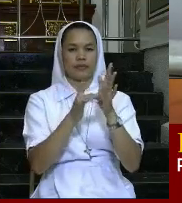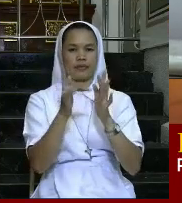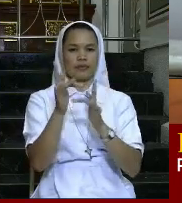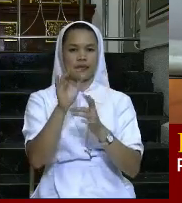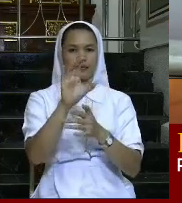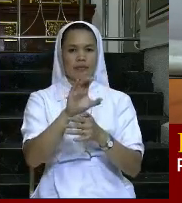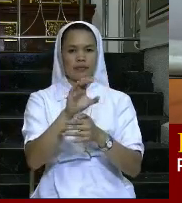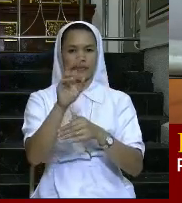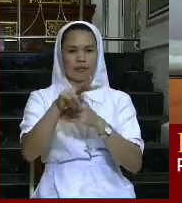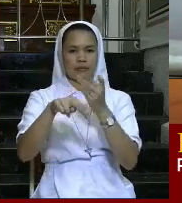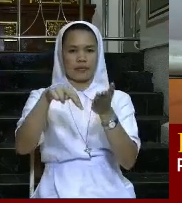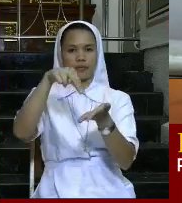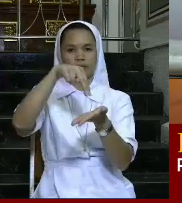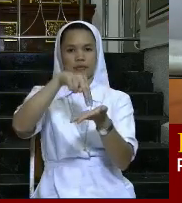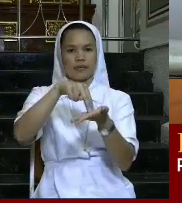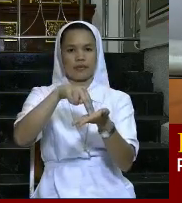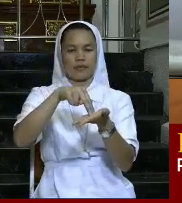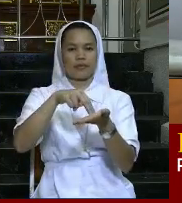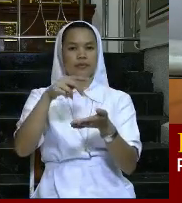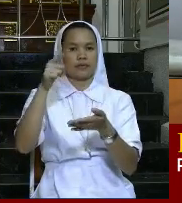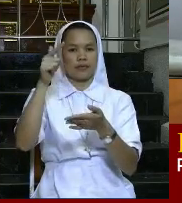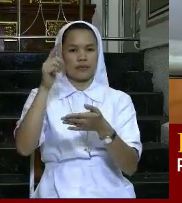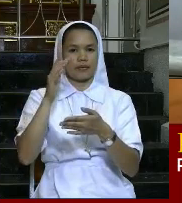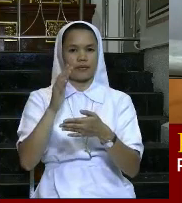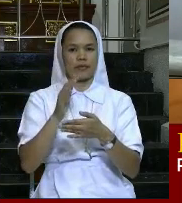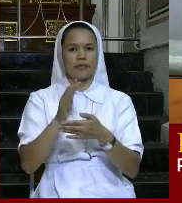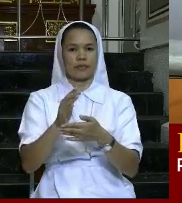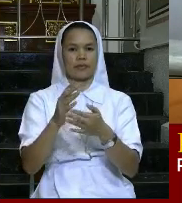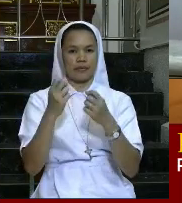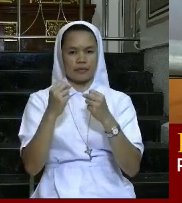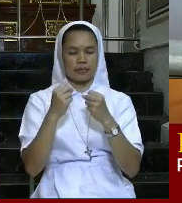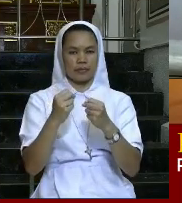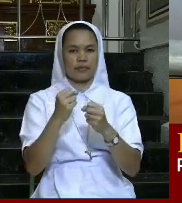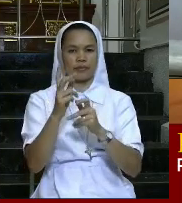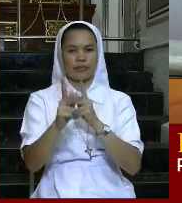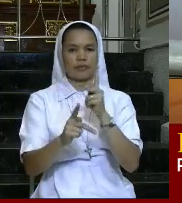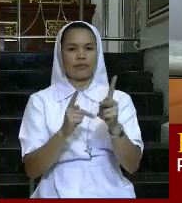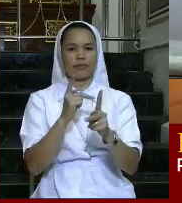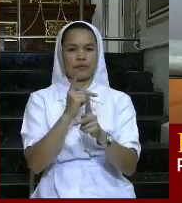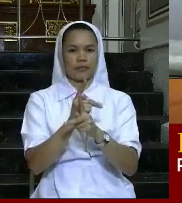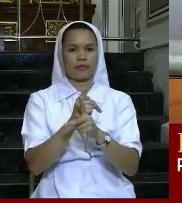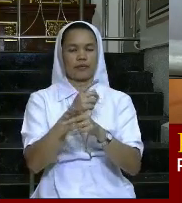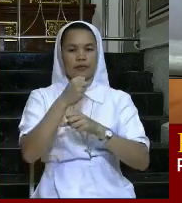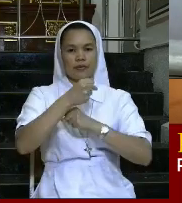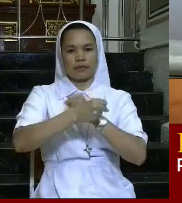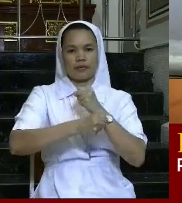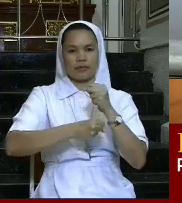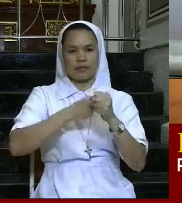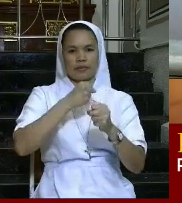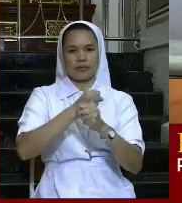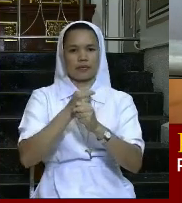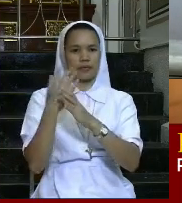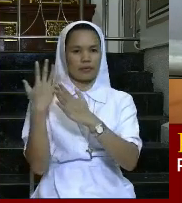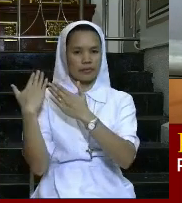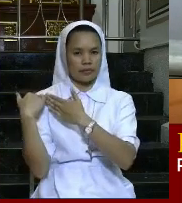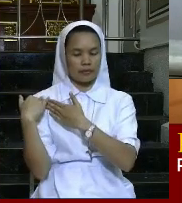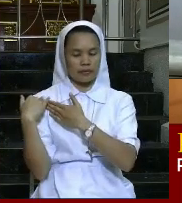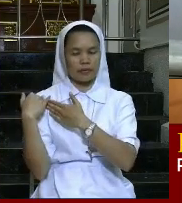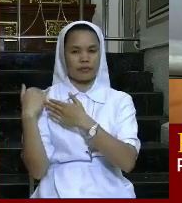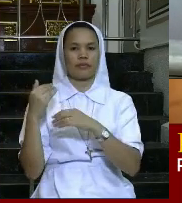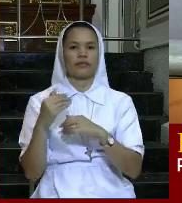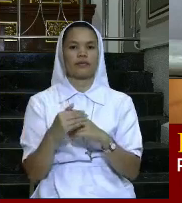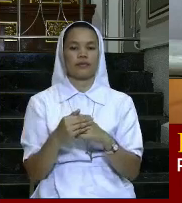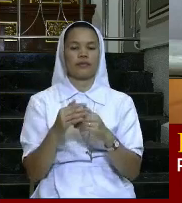and resurrection, thus bringing hope and strength to people who are suffering and carrying unbearable